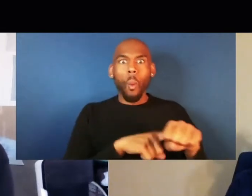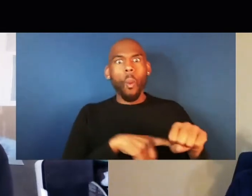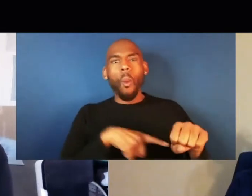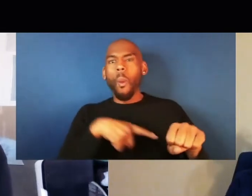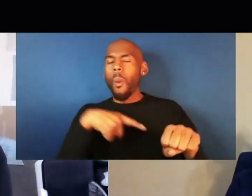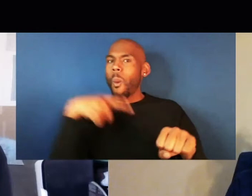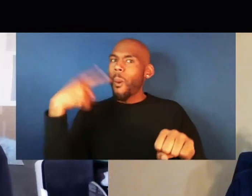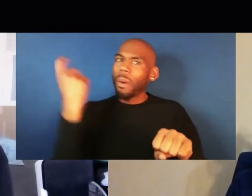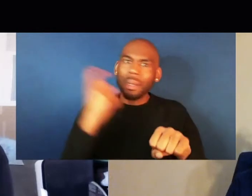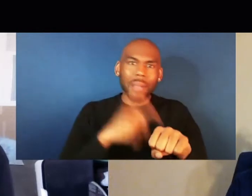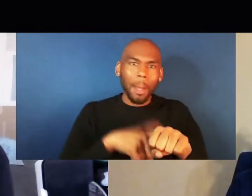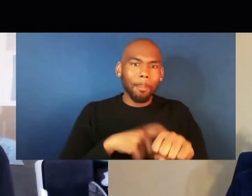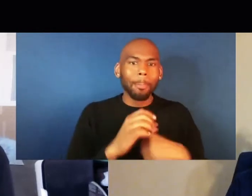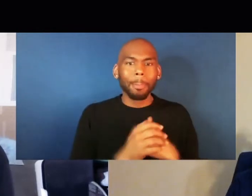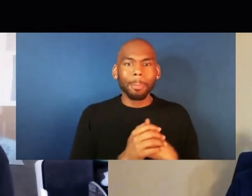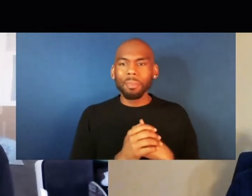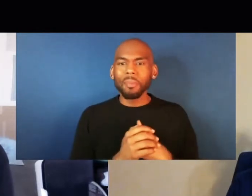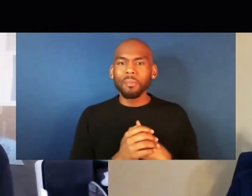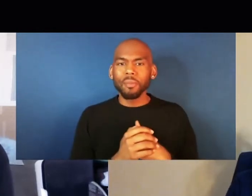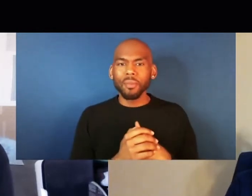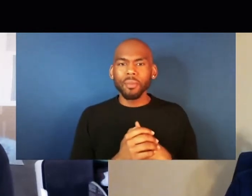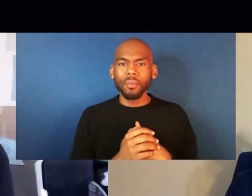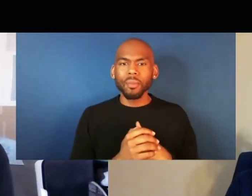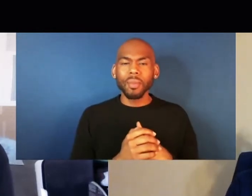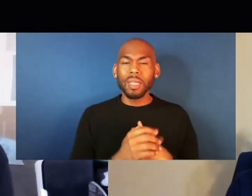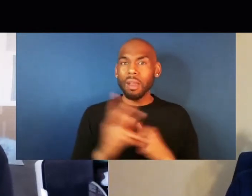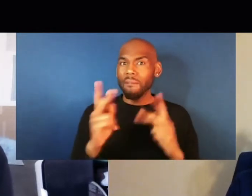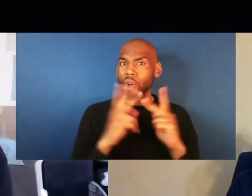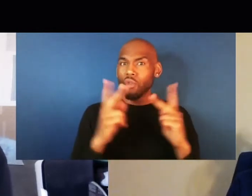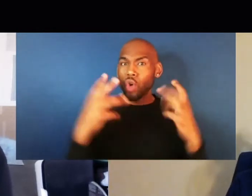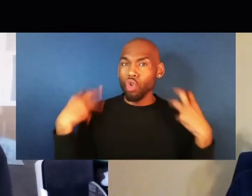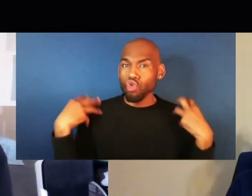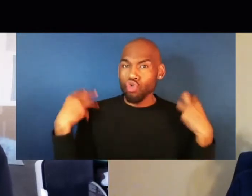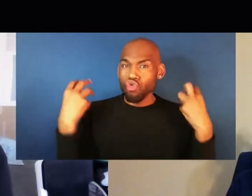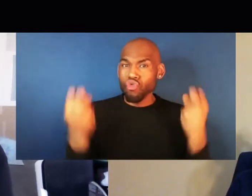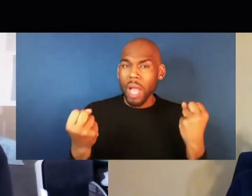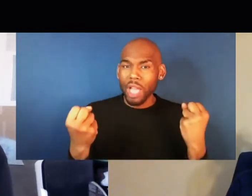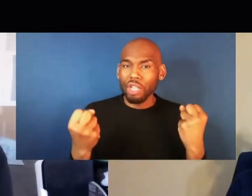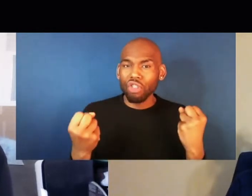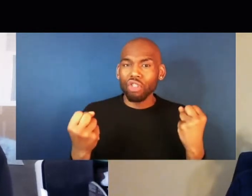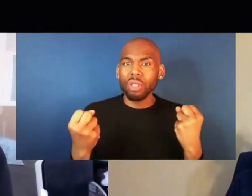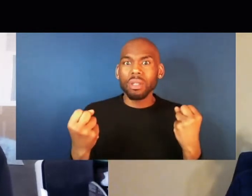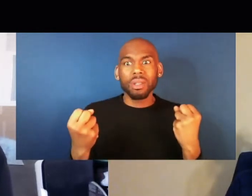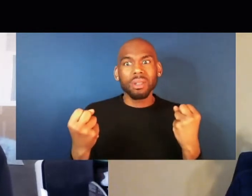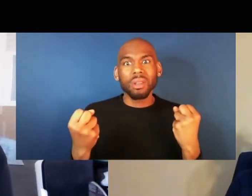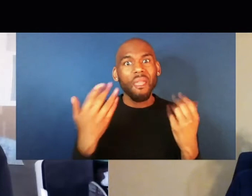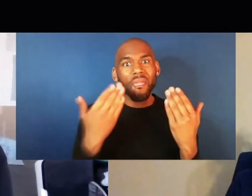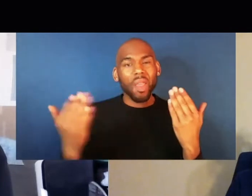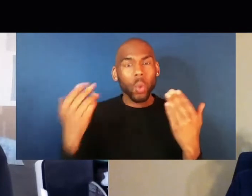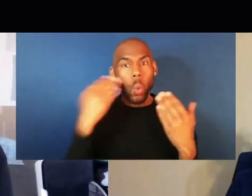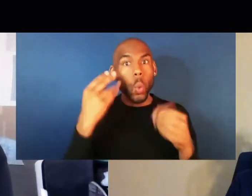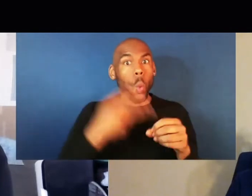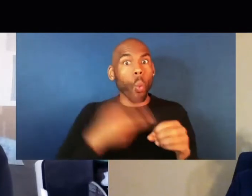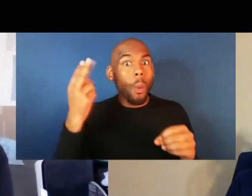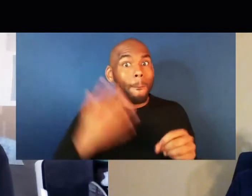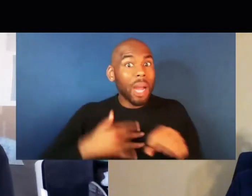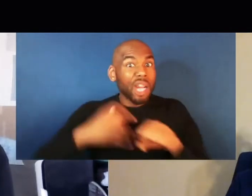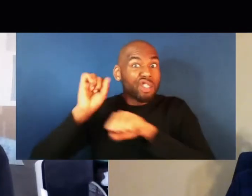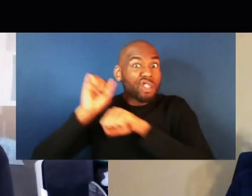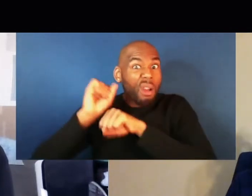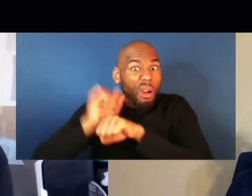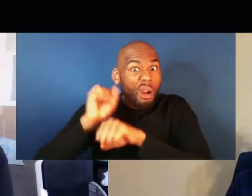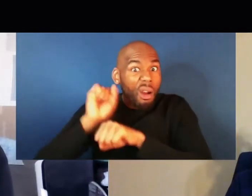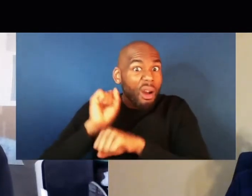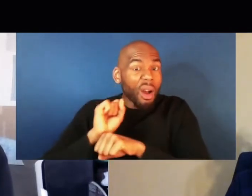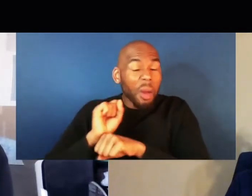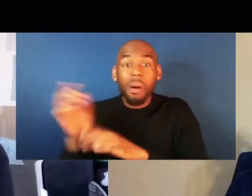took such a long time and such a courageous thing to quit my